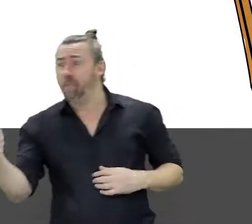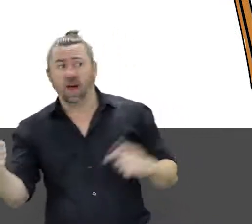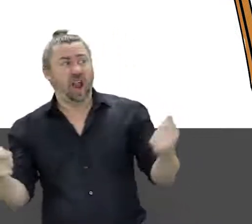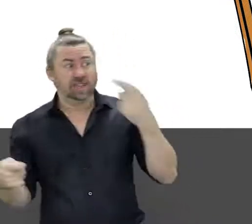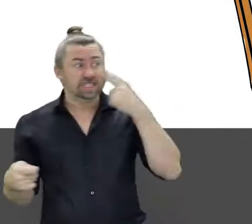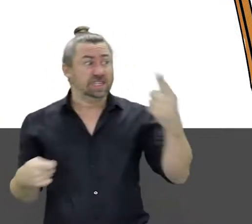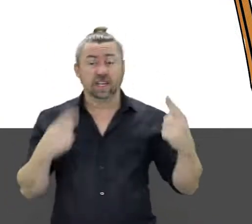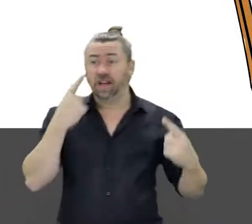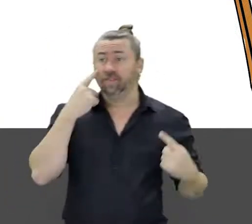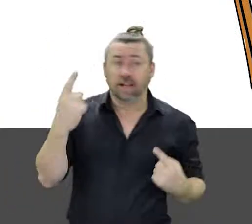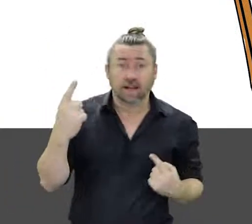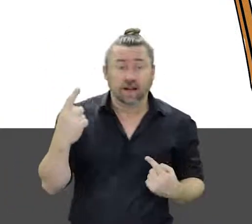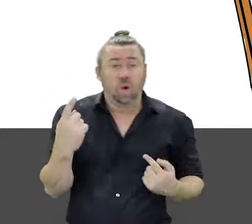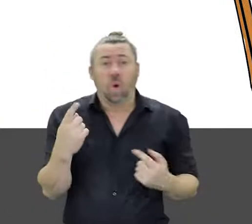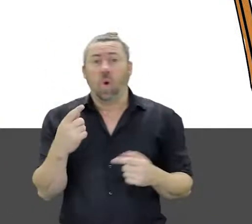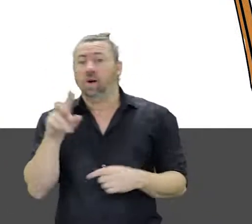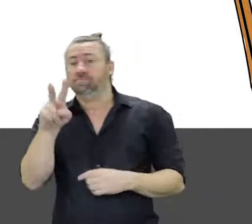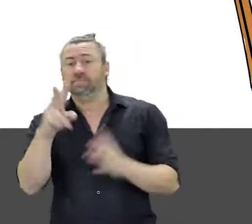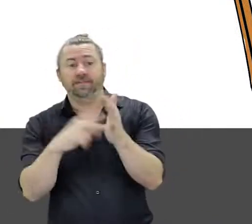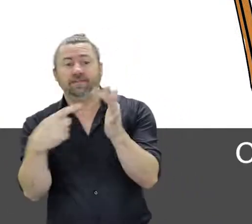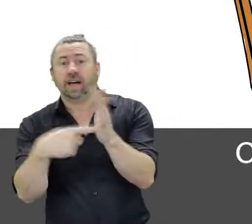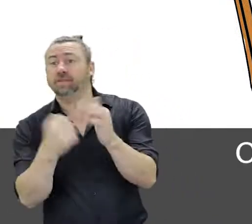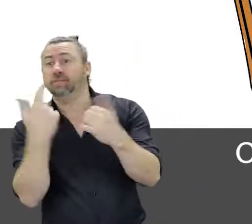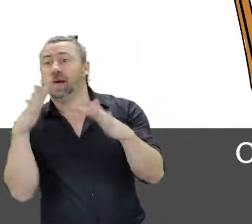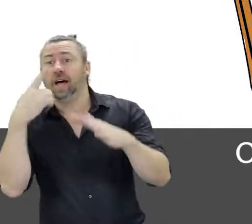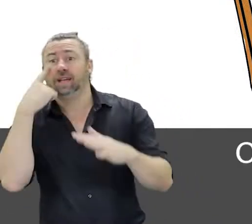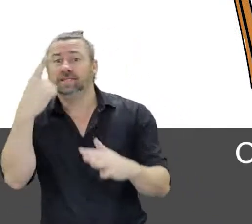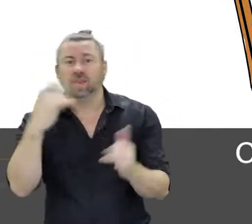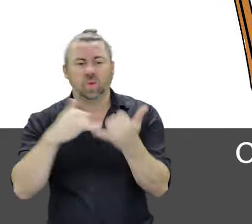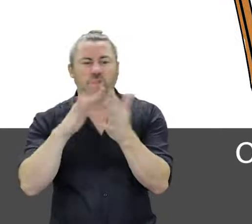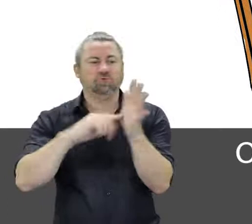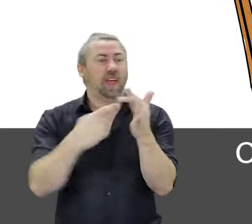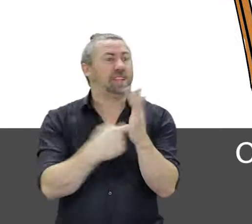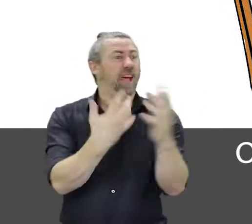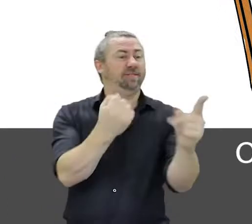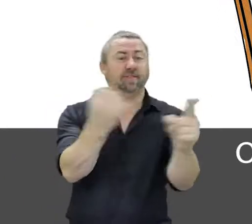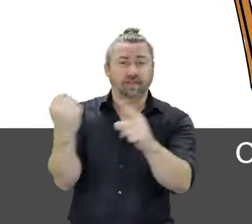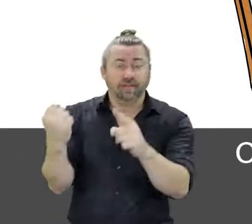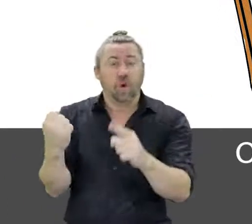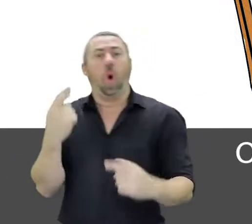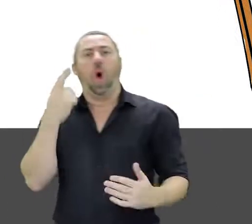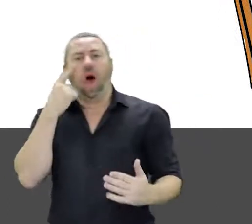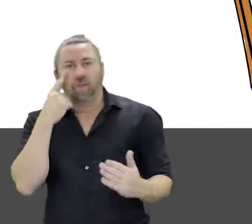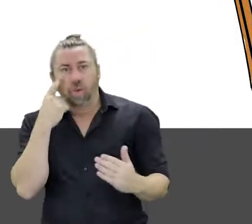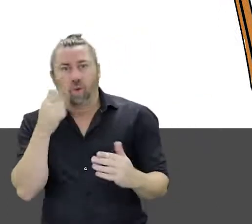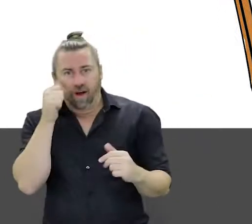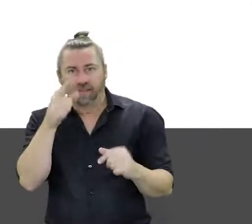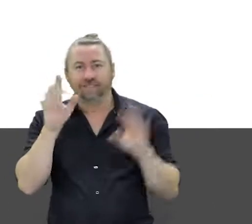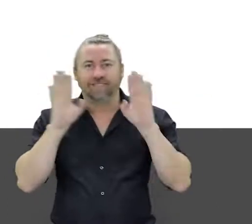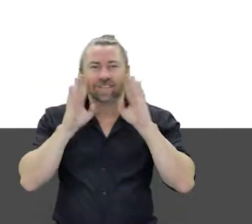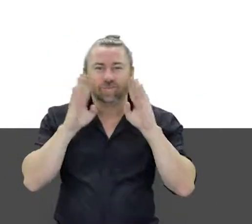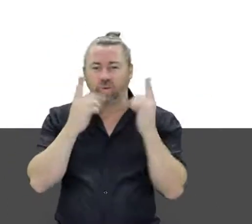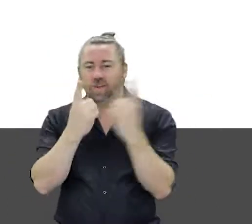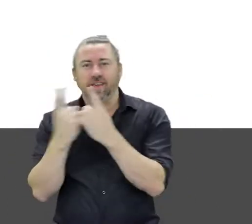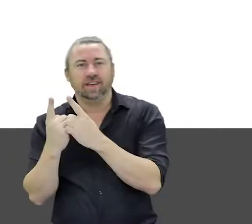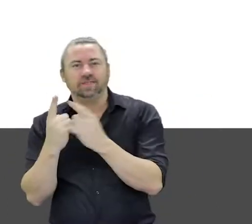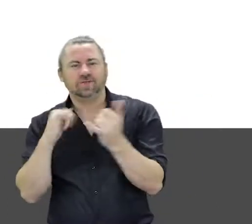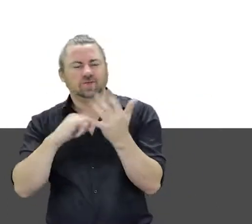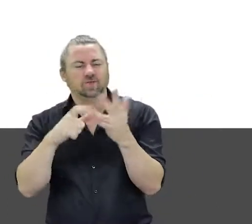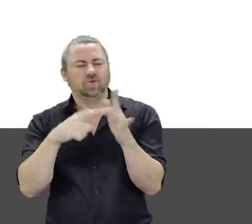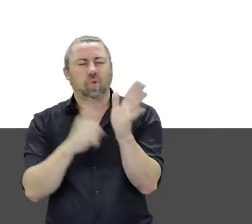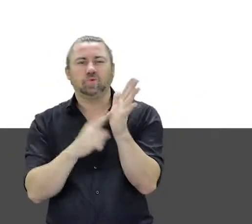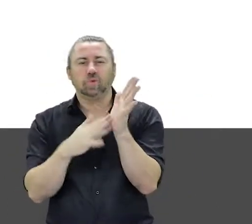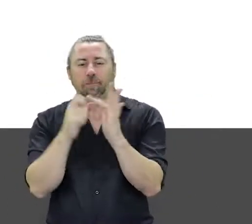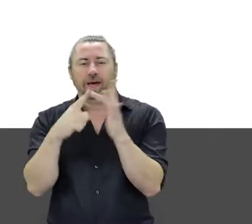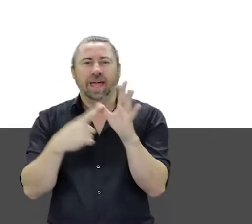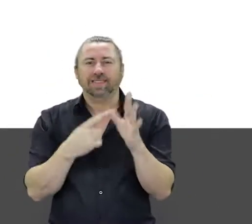media sources. Often in emergencies, a site is set up to list lost and found animals. As a reminder, here